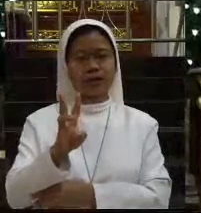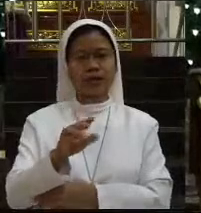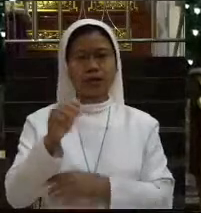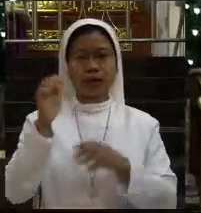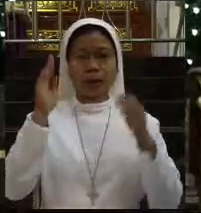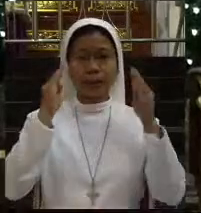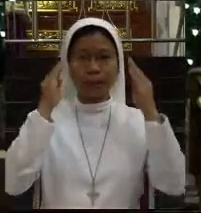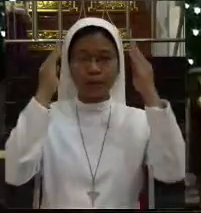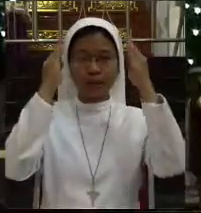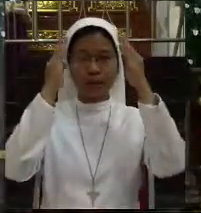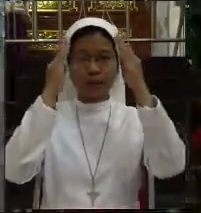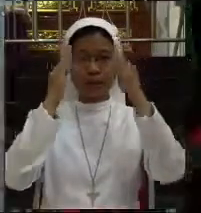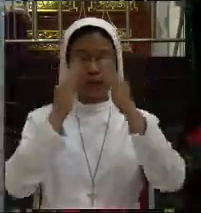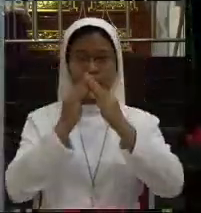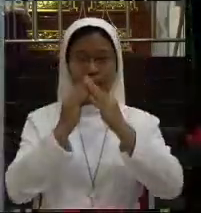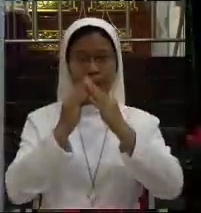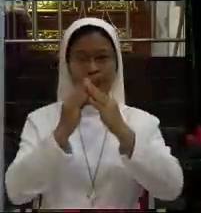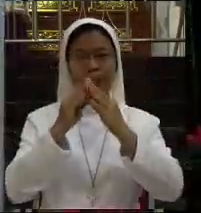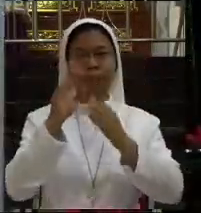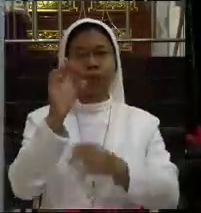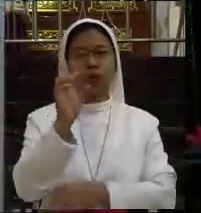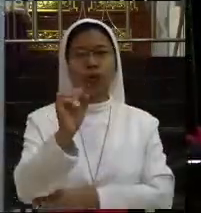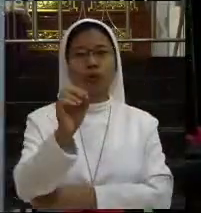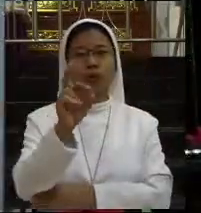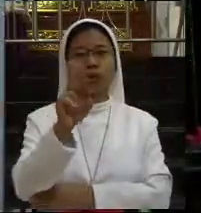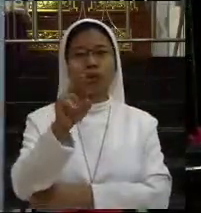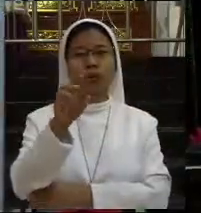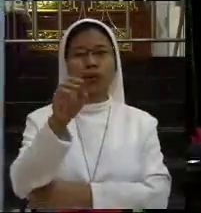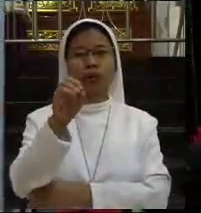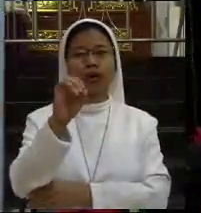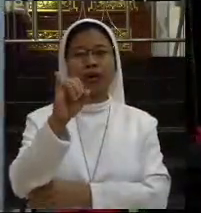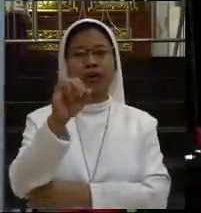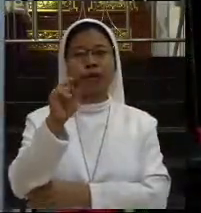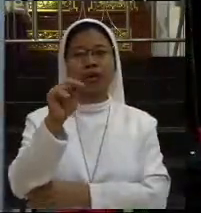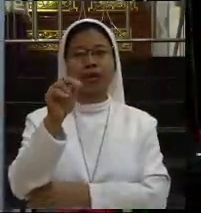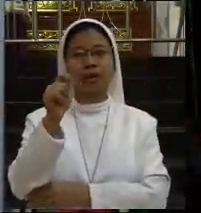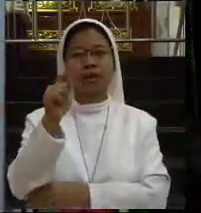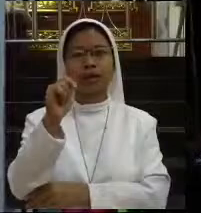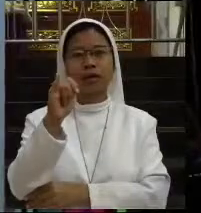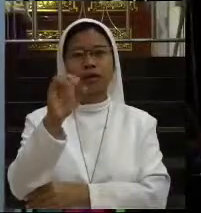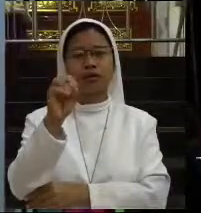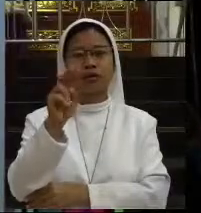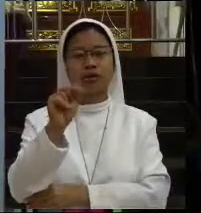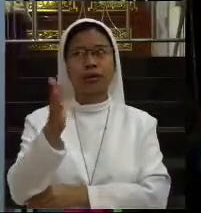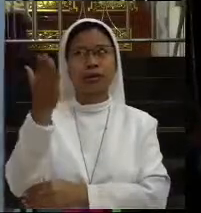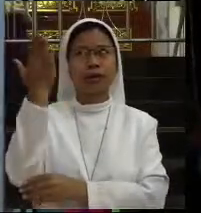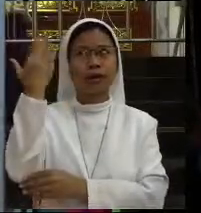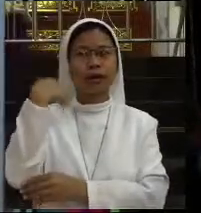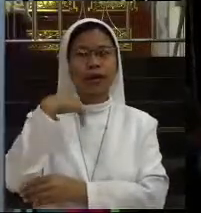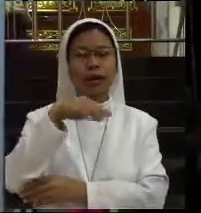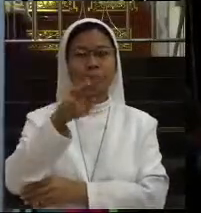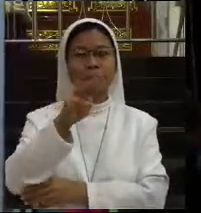ordination anniversary as bishop. I was ordained in Manila Cathedral